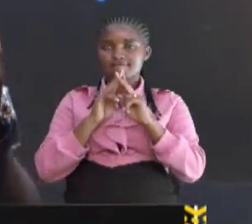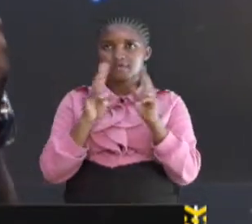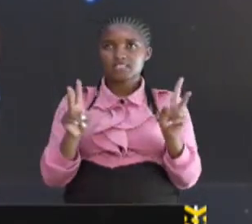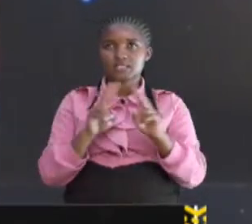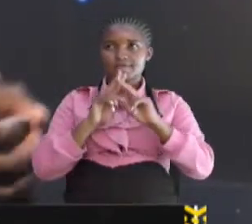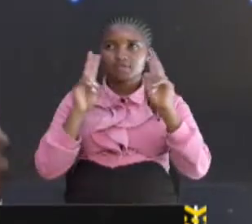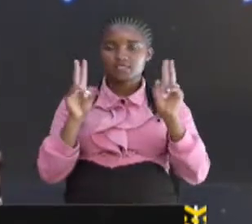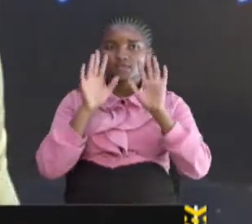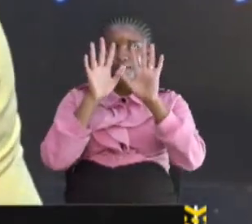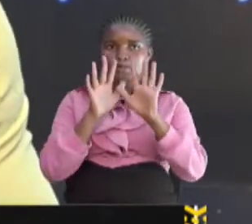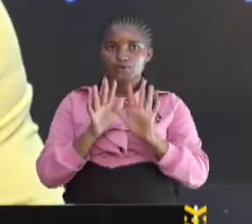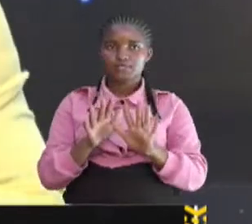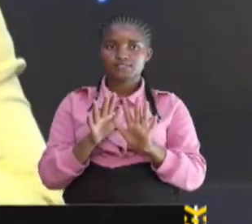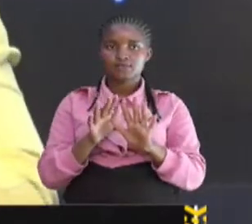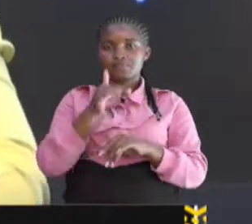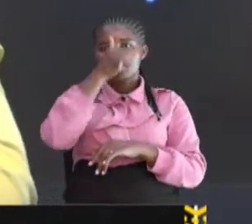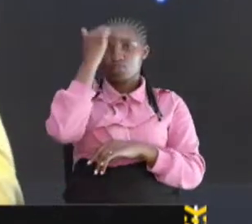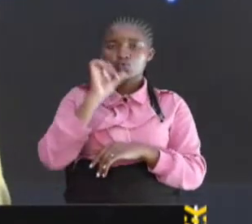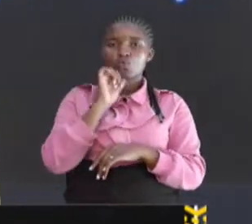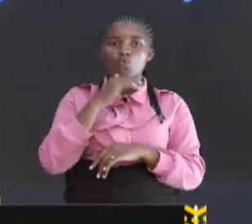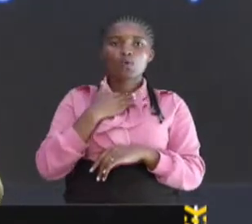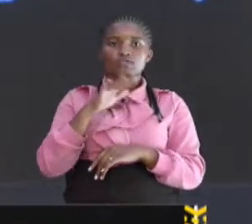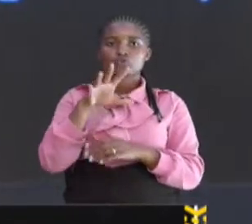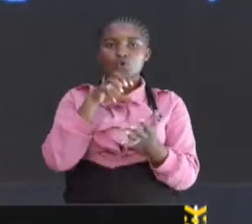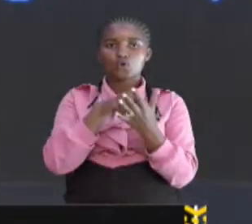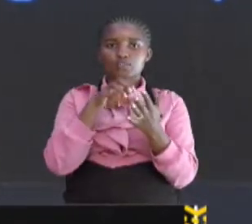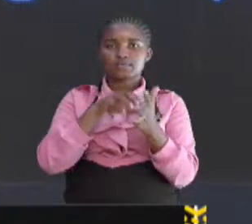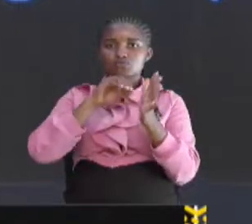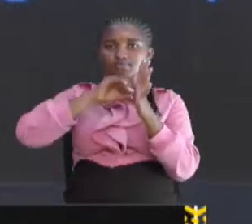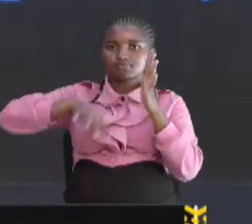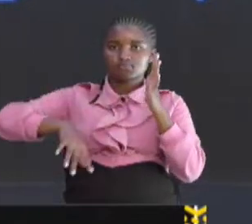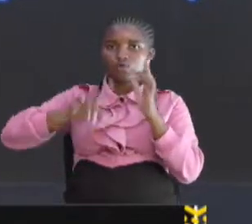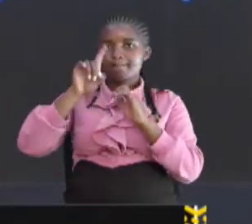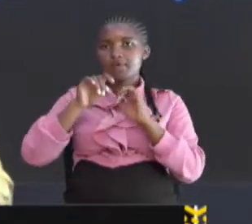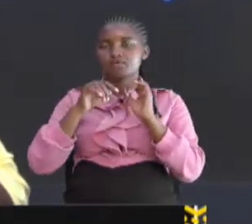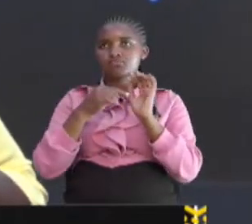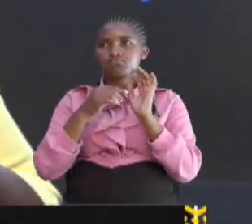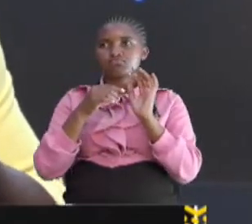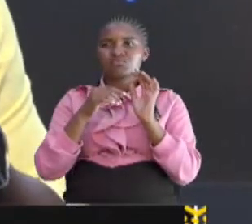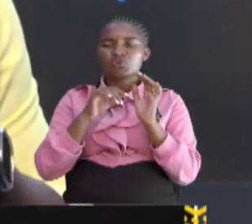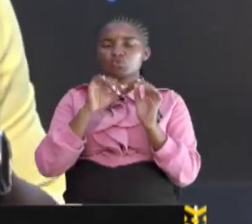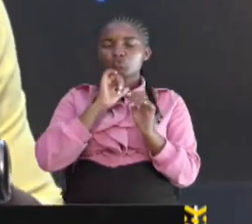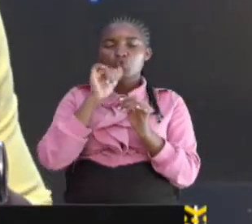very important, because you don't want your content to be taken down. You shouldn't be posting content